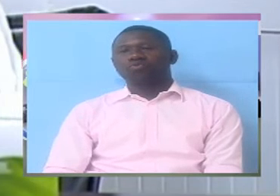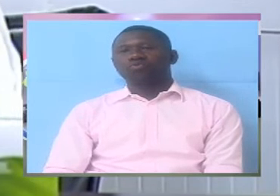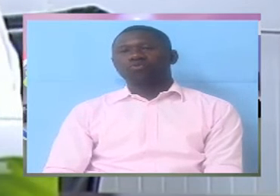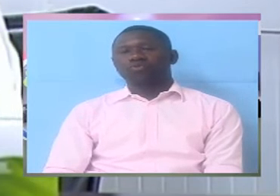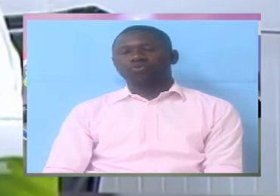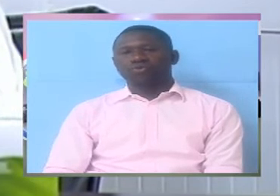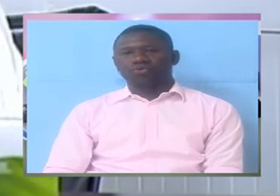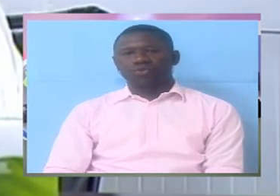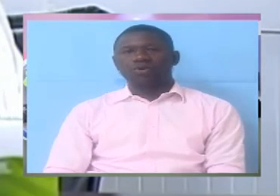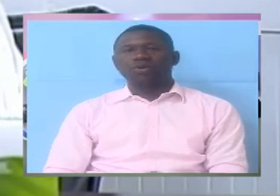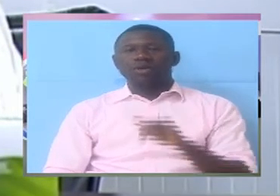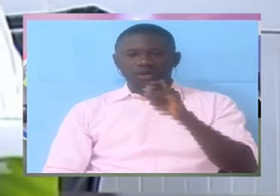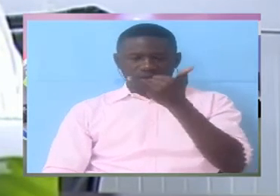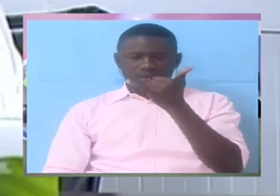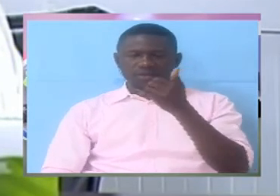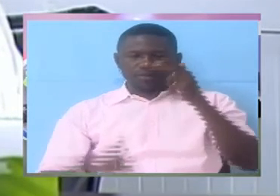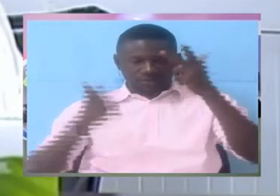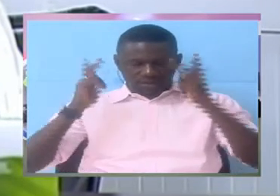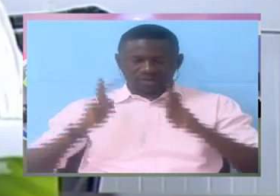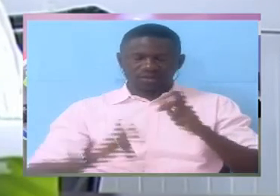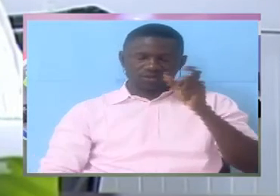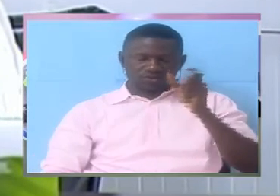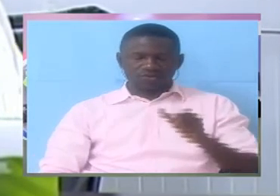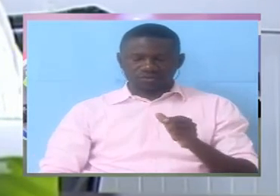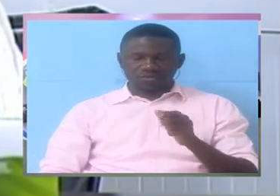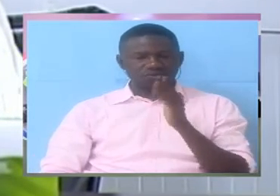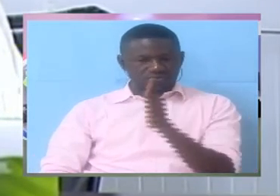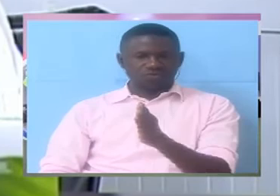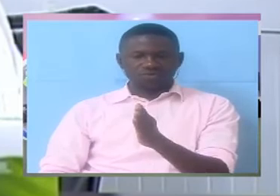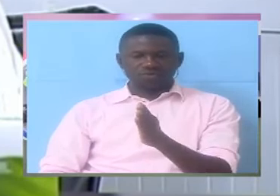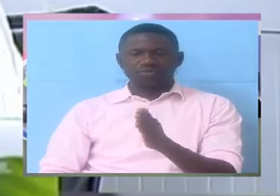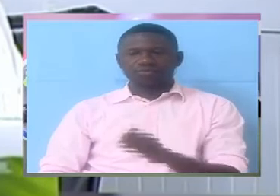janteng. Yes, counsel. Ah, counsel. That's a fact. Umuto nyandi.